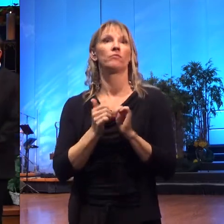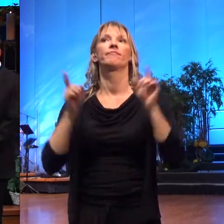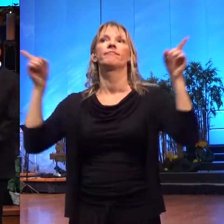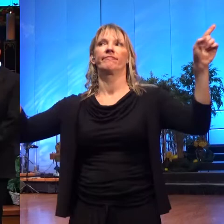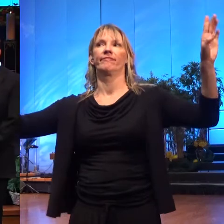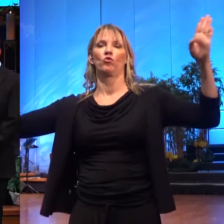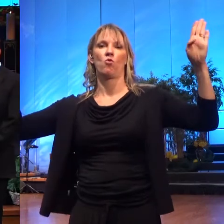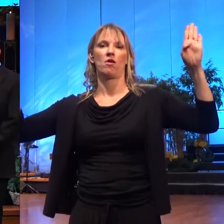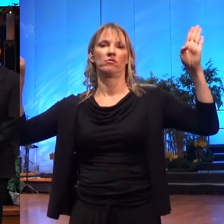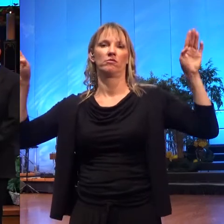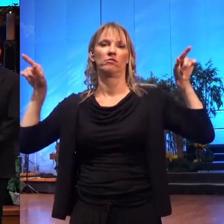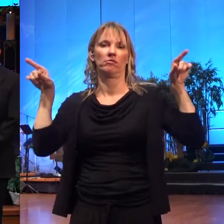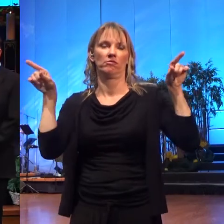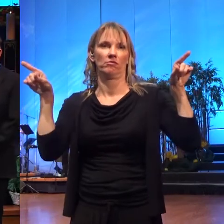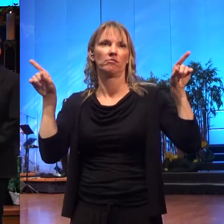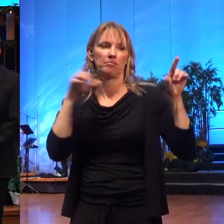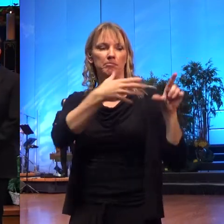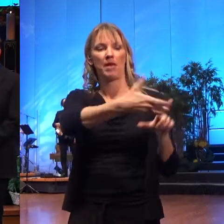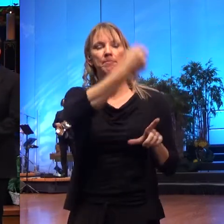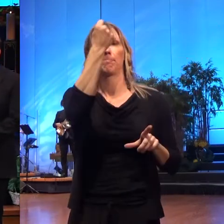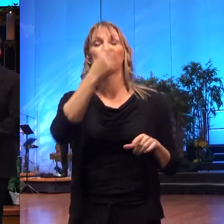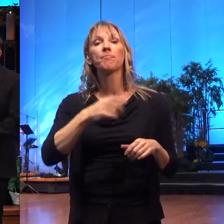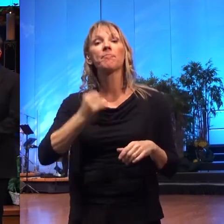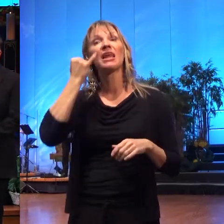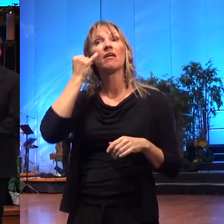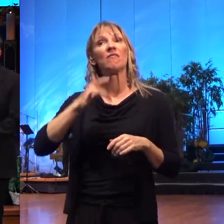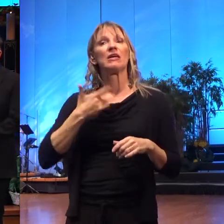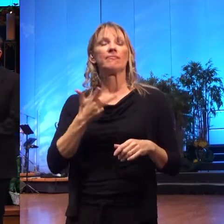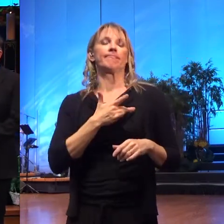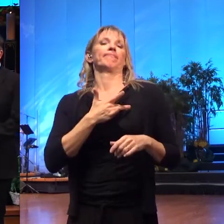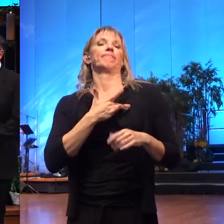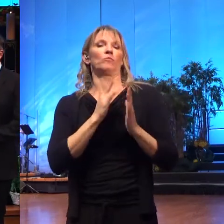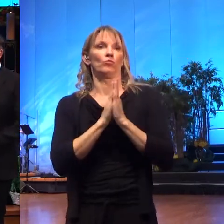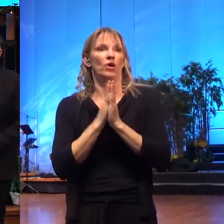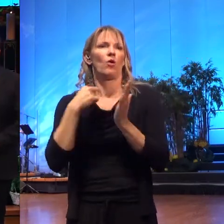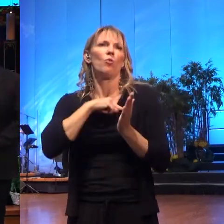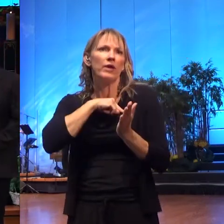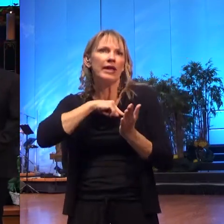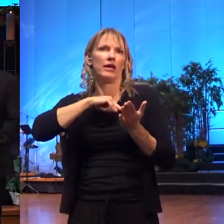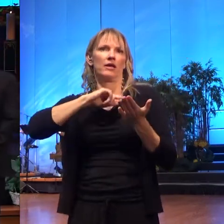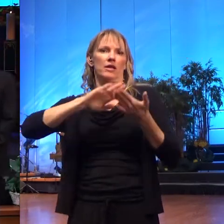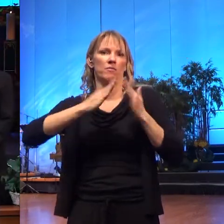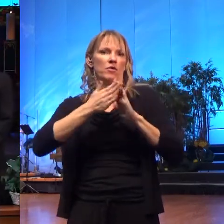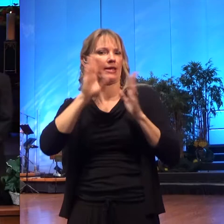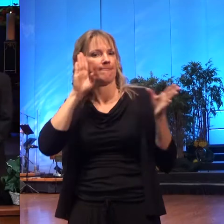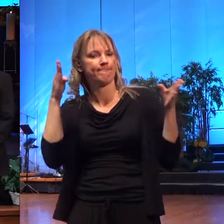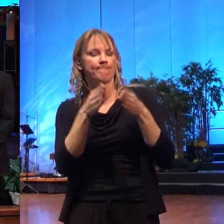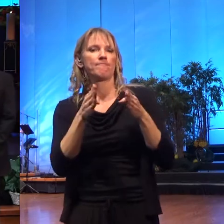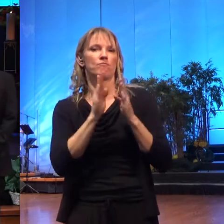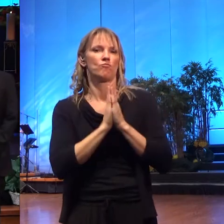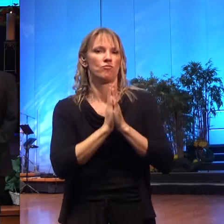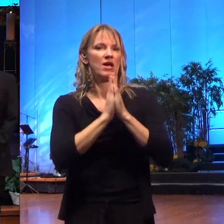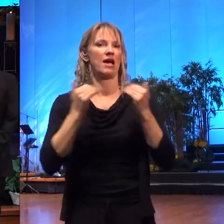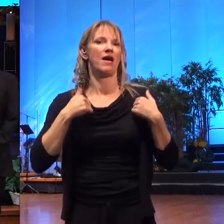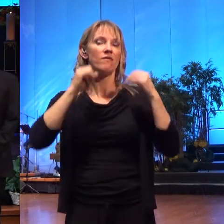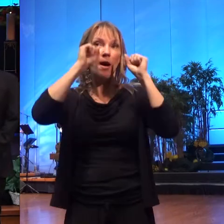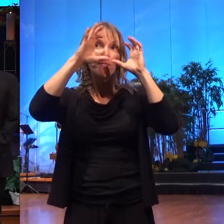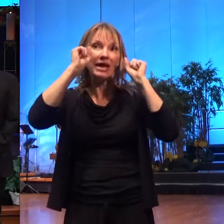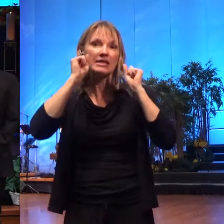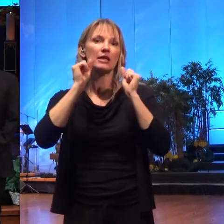doors on either end of the lobby. And if prayer is calling to you, we are a prayer community, and we have these